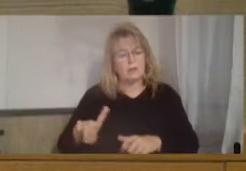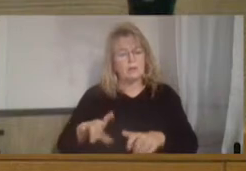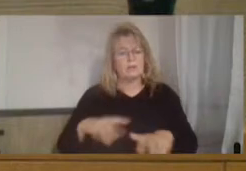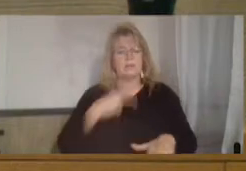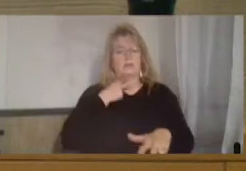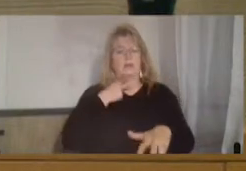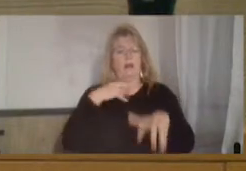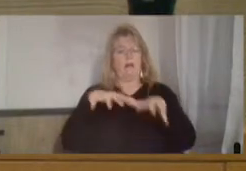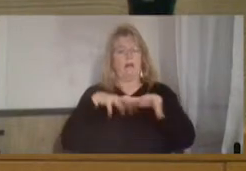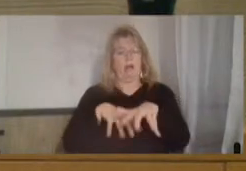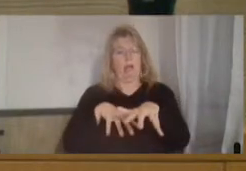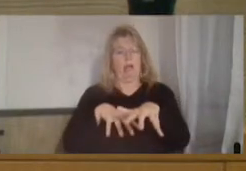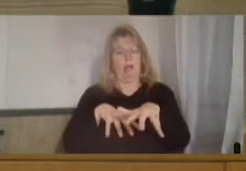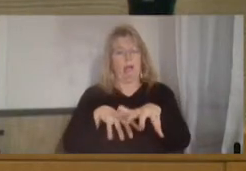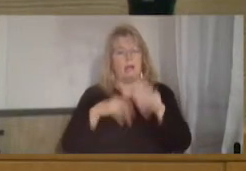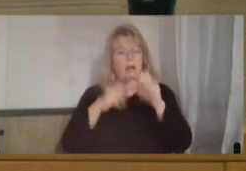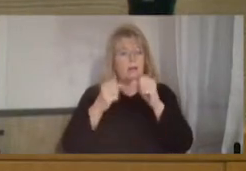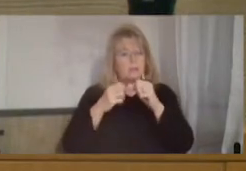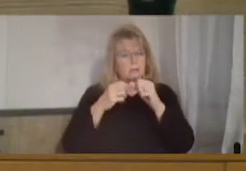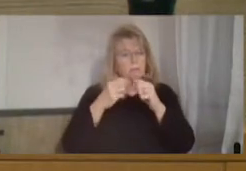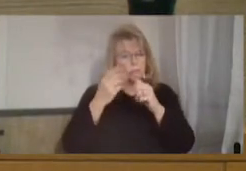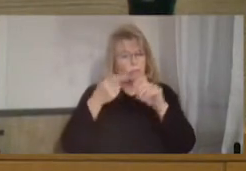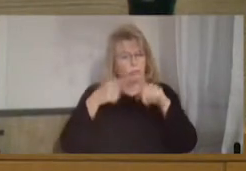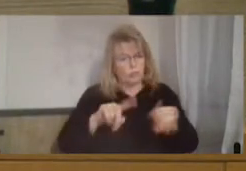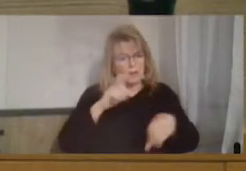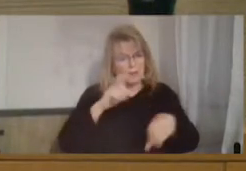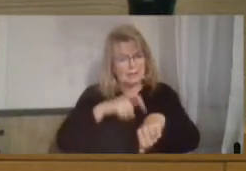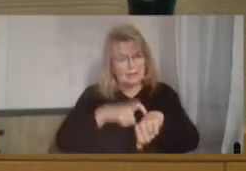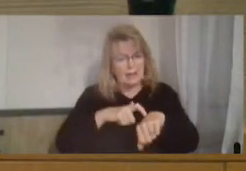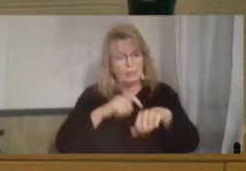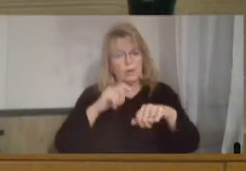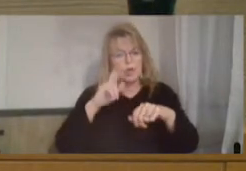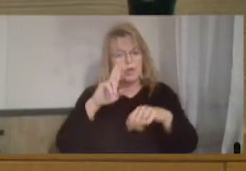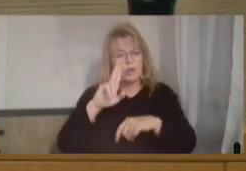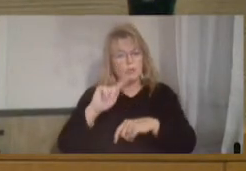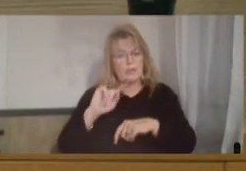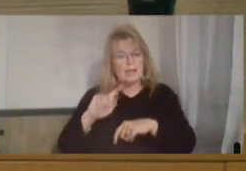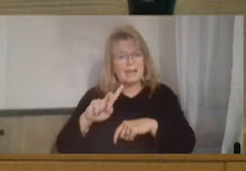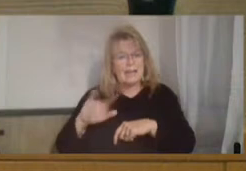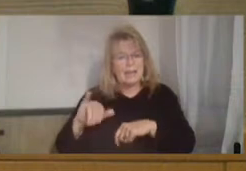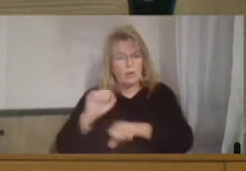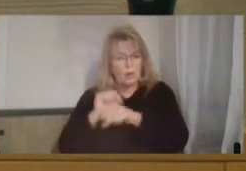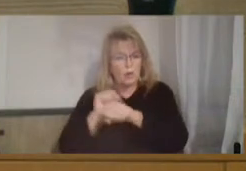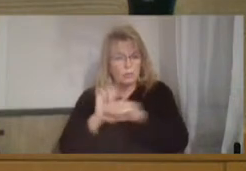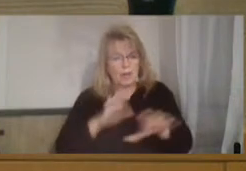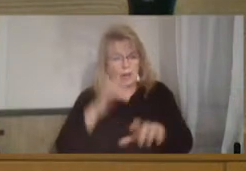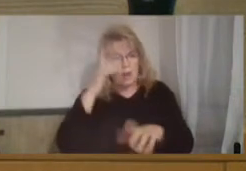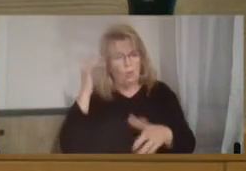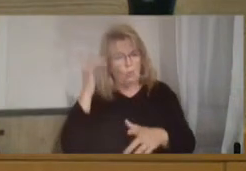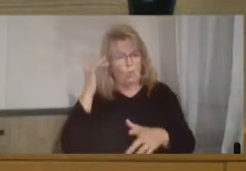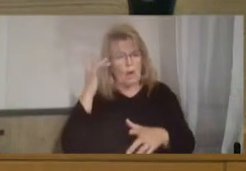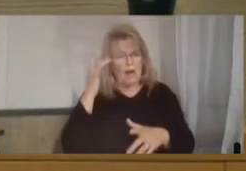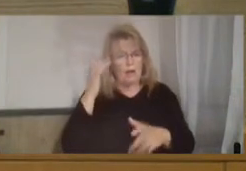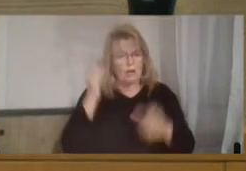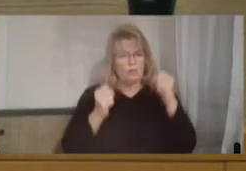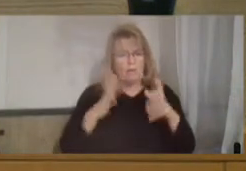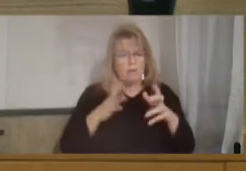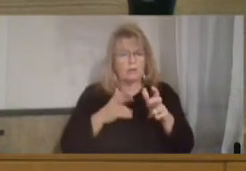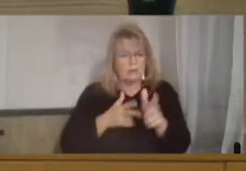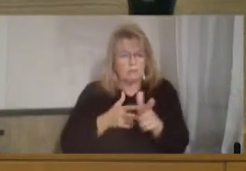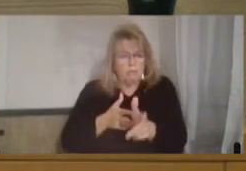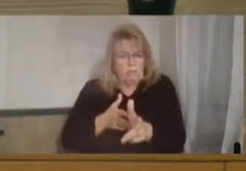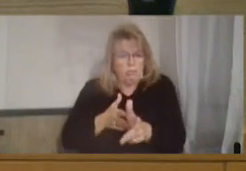of time during those periods when utility work was done because drivers were sandwiched into long single